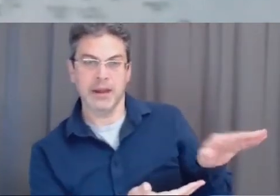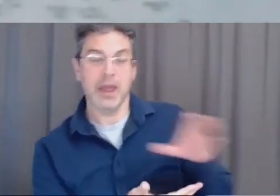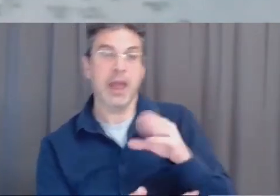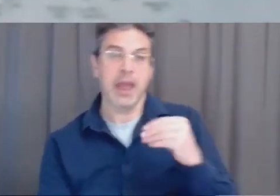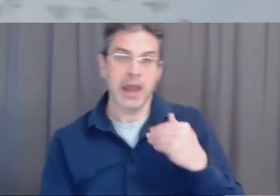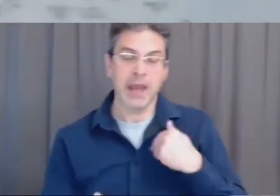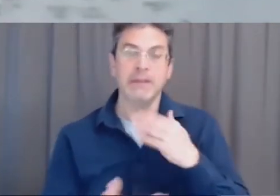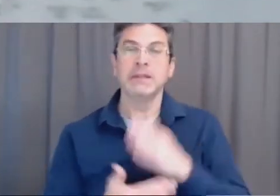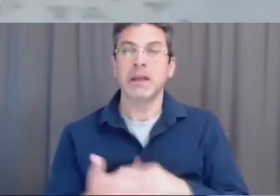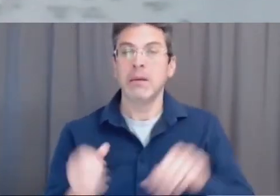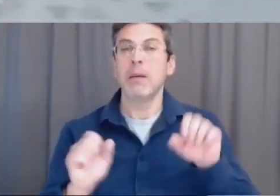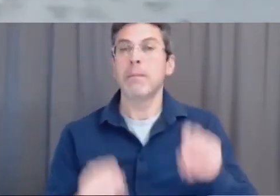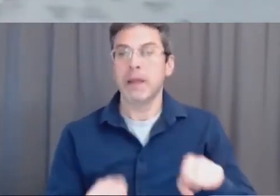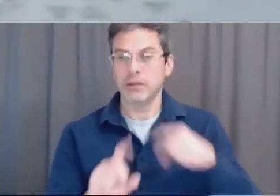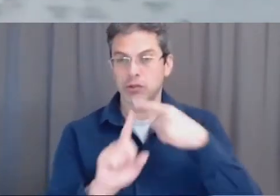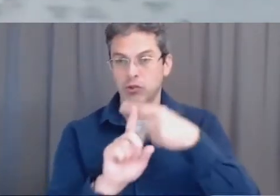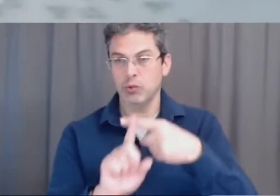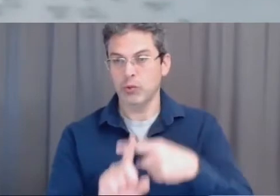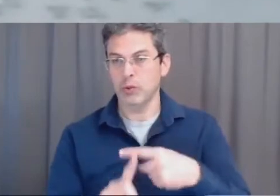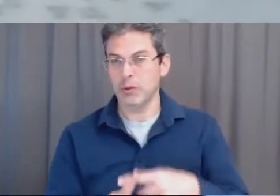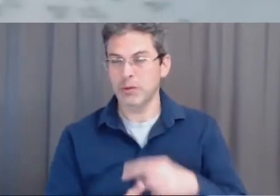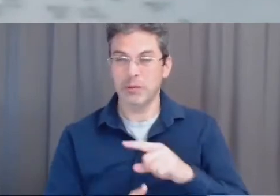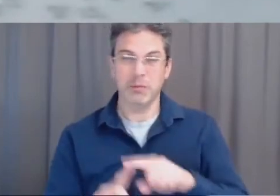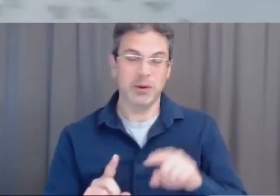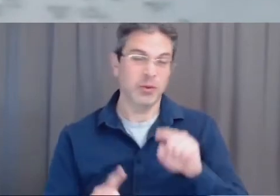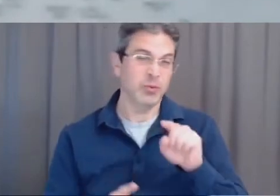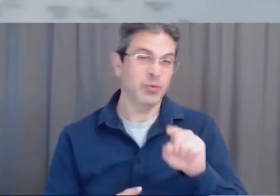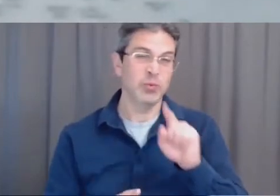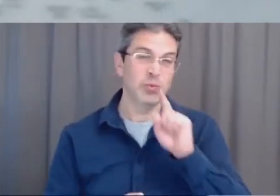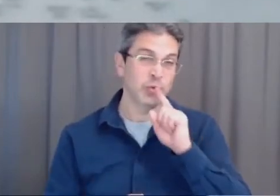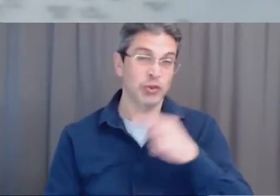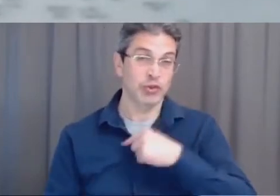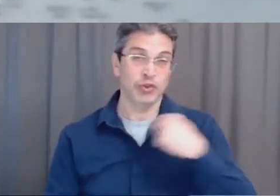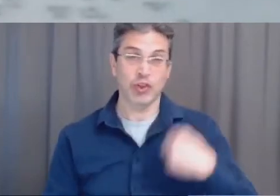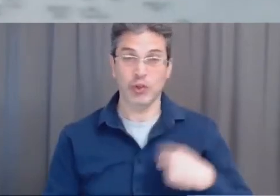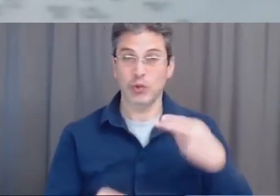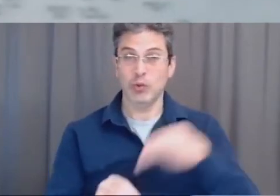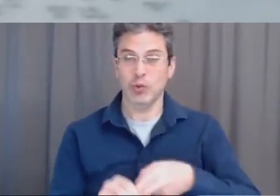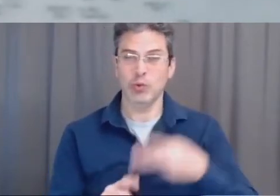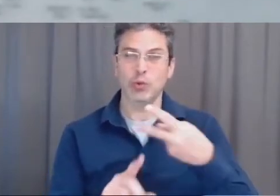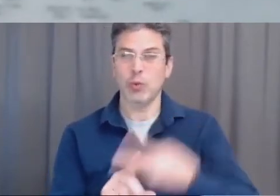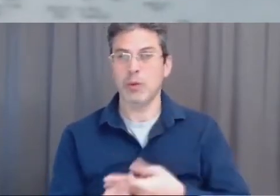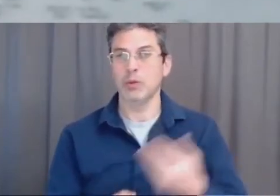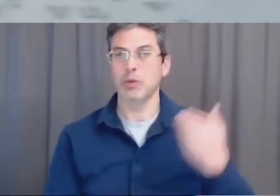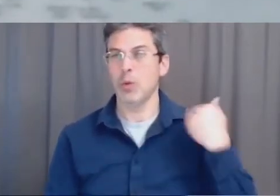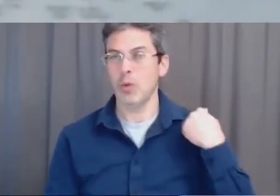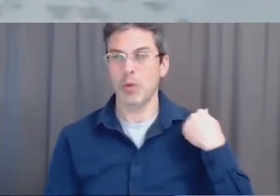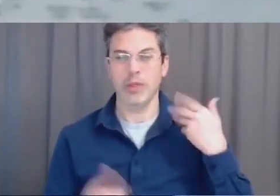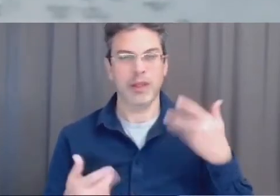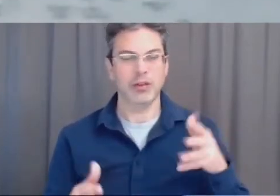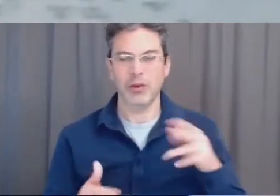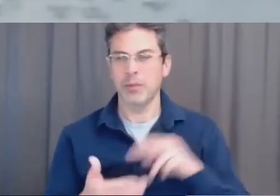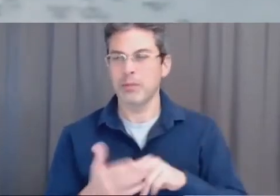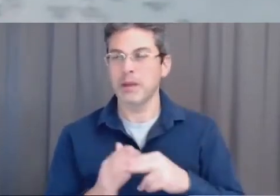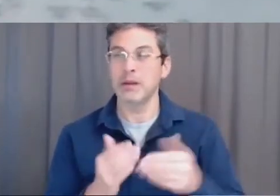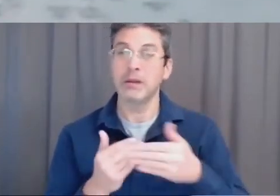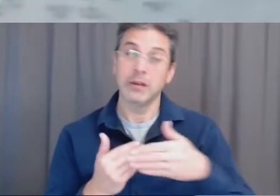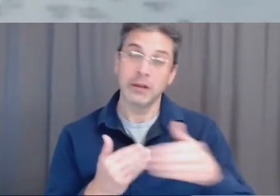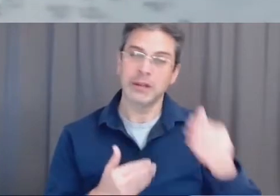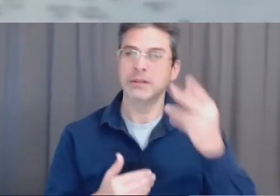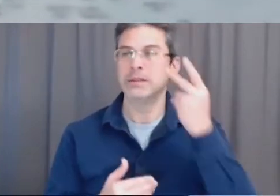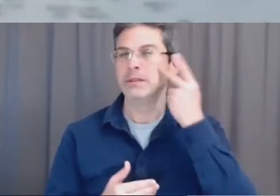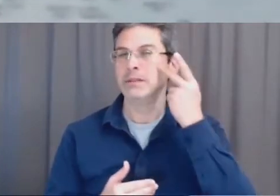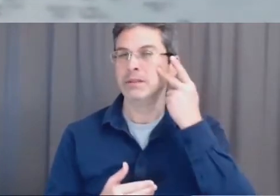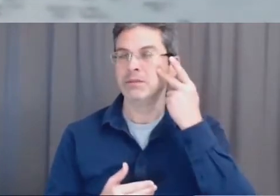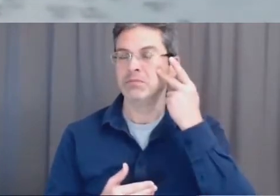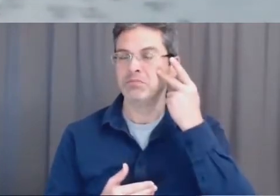But it's only 2 months old that China has joined the Arms Trade Treaty, so much of this remains to be seen. So I'll leave it here, and